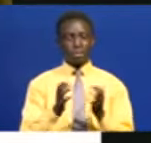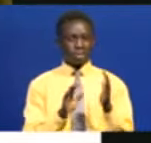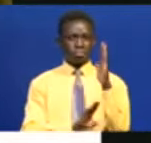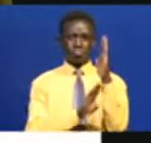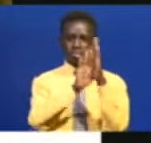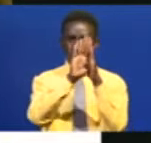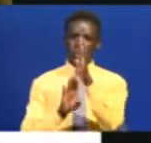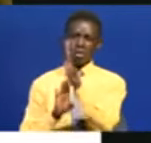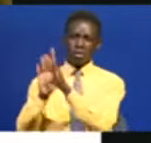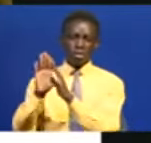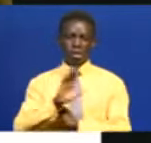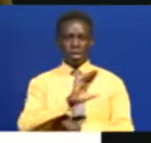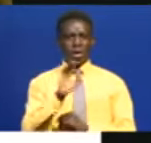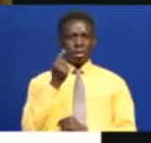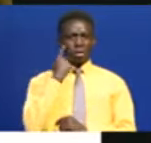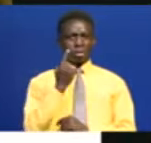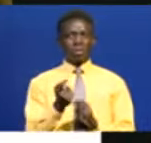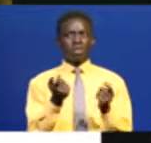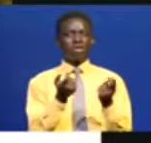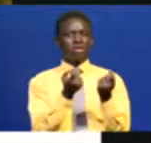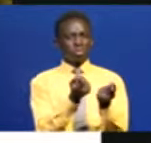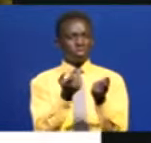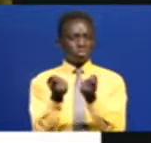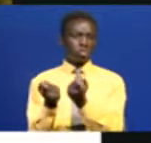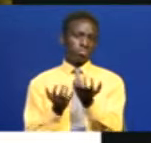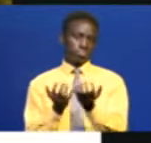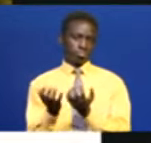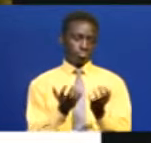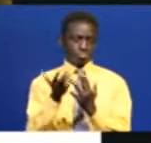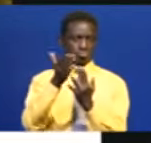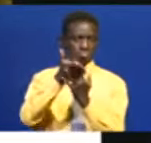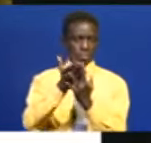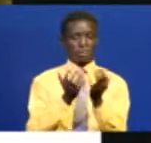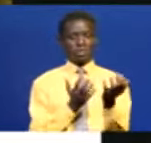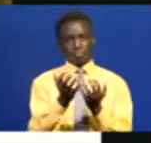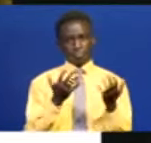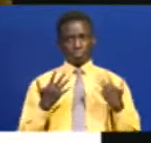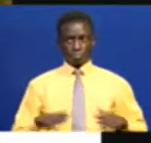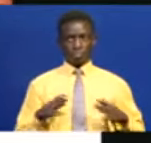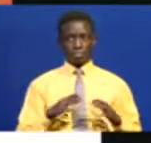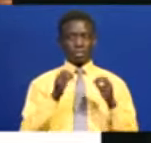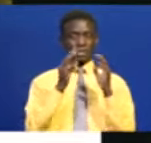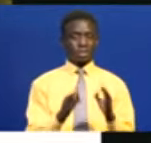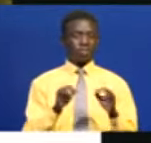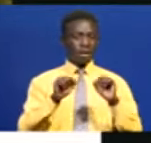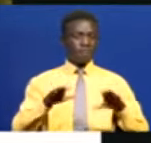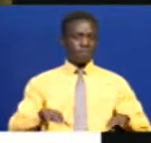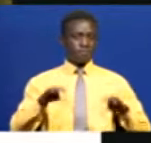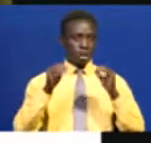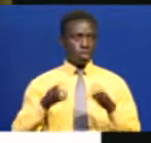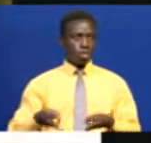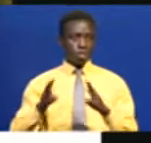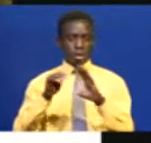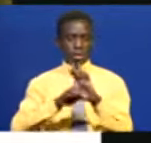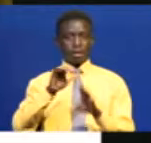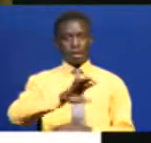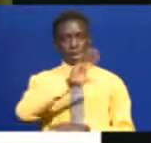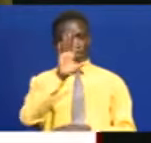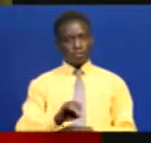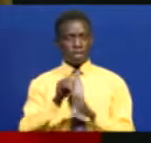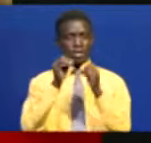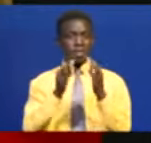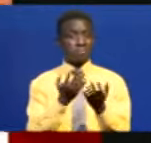and small and medium entrepreneurs. It's very important. If they can find a way in Africa, if